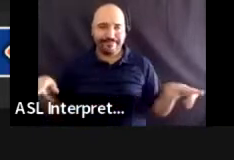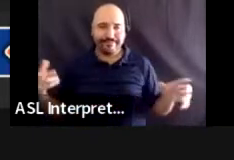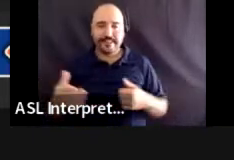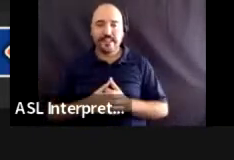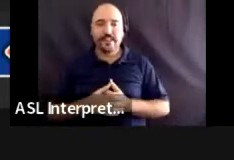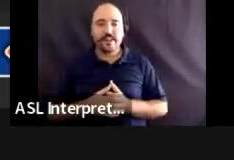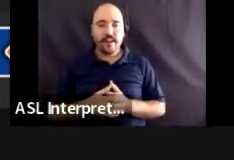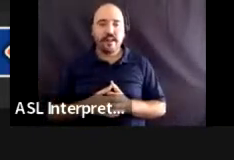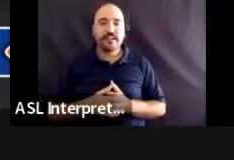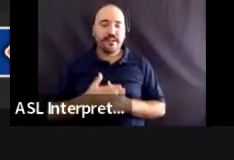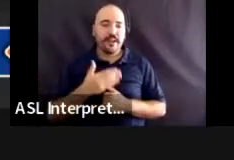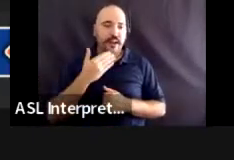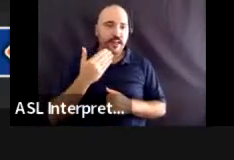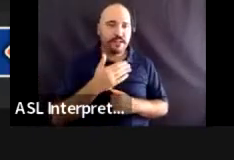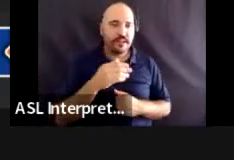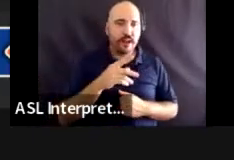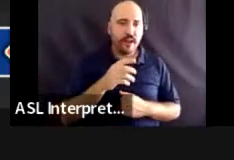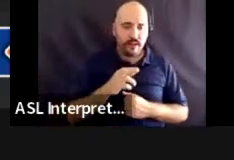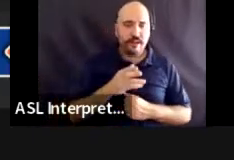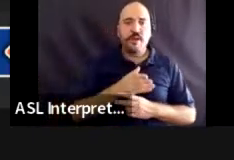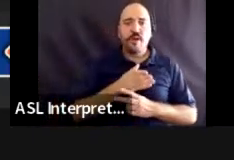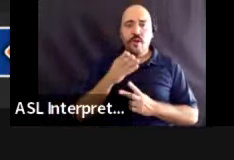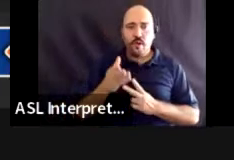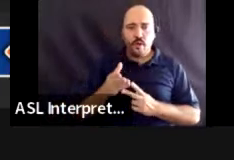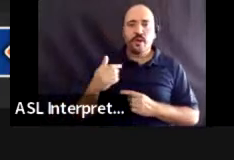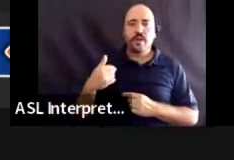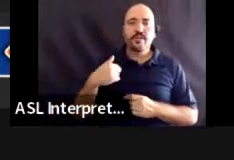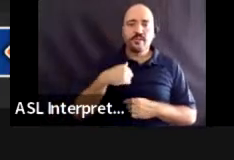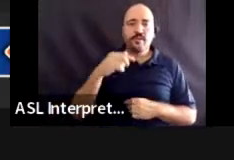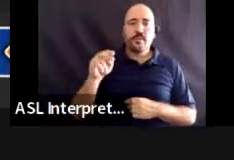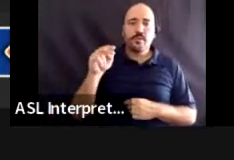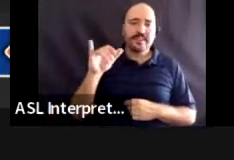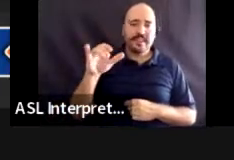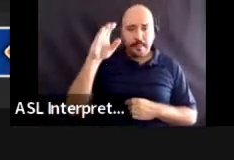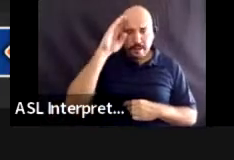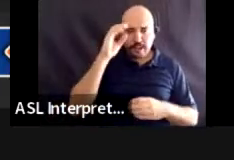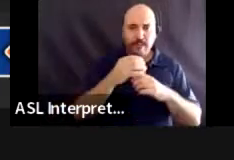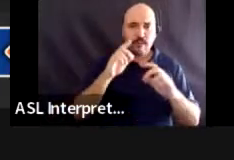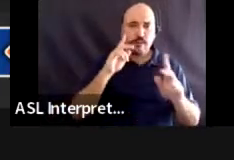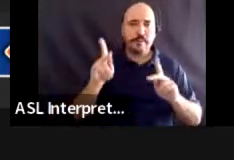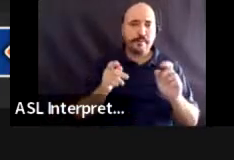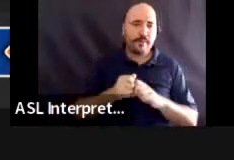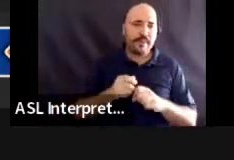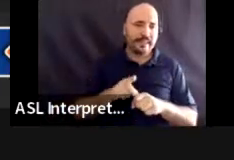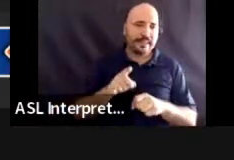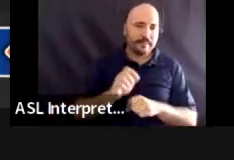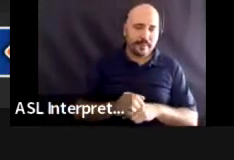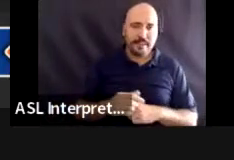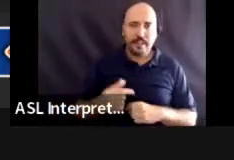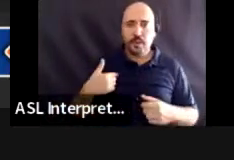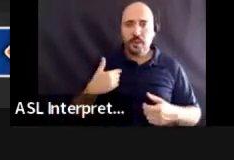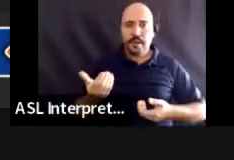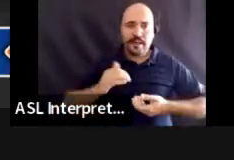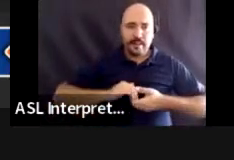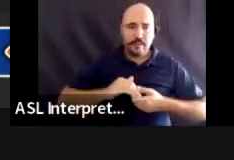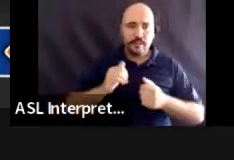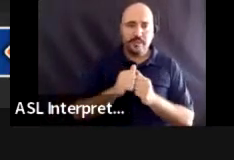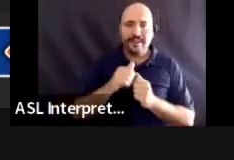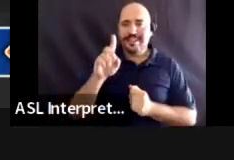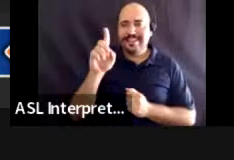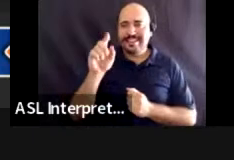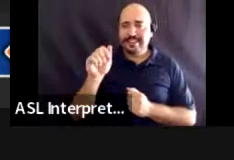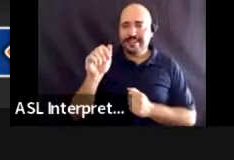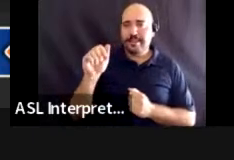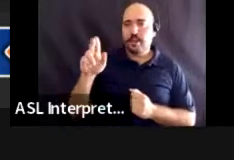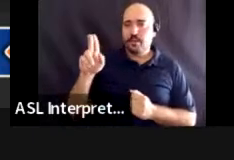Yeah, thank you, Peter. And so we are the New York City Mayor's Office for People with Disabilities. We're collaborating with Disability Unite today,